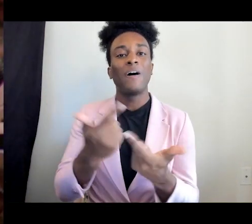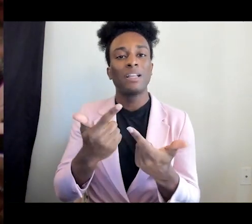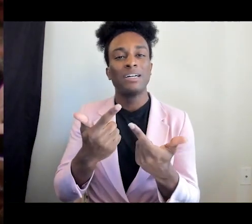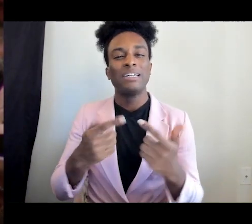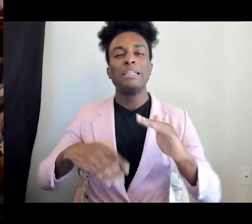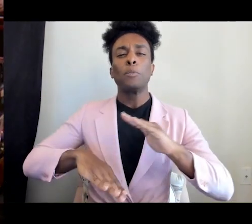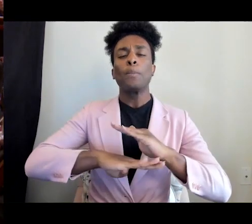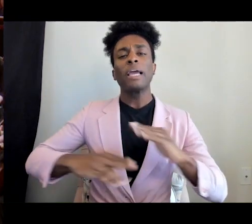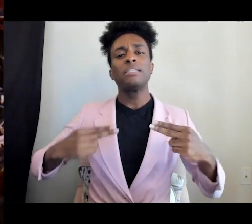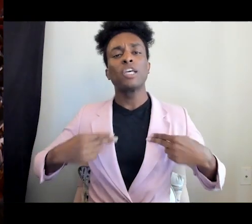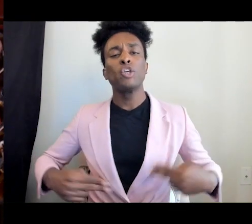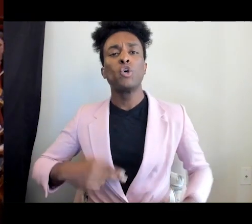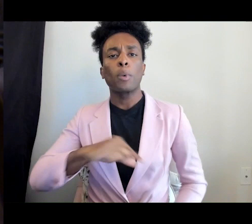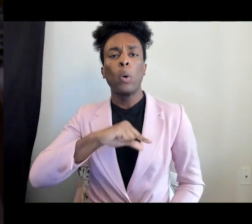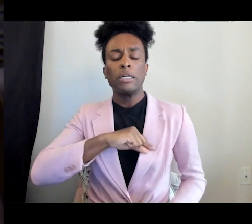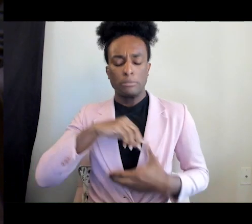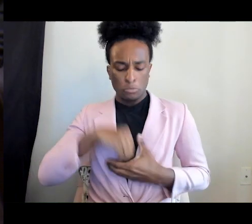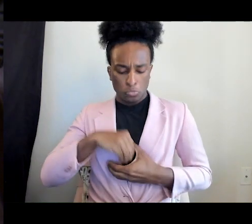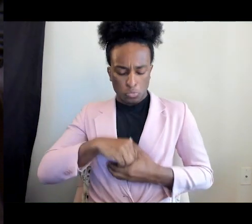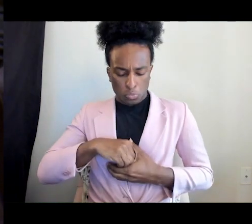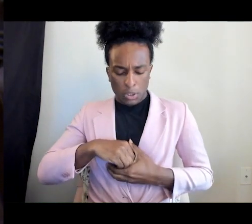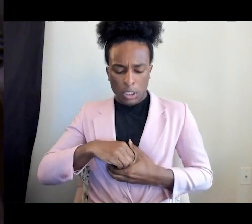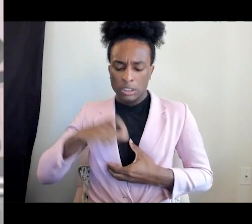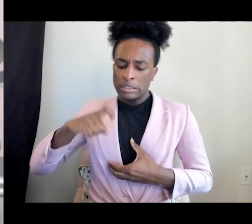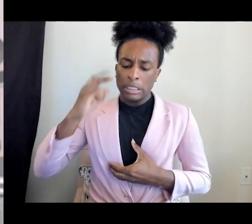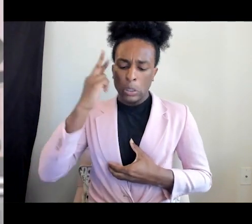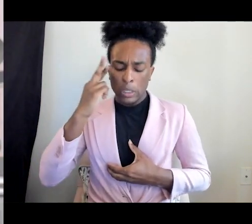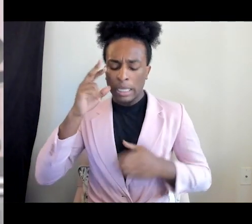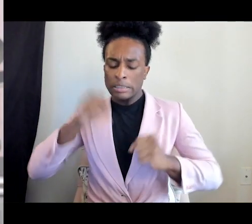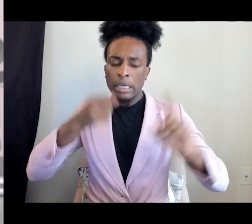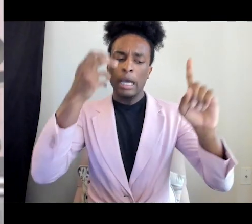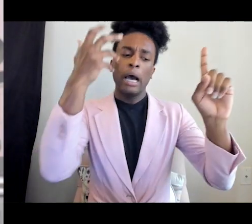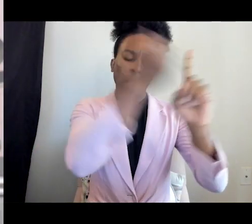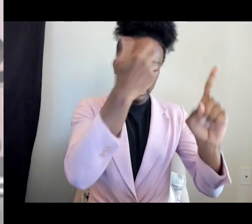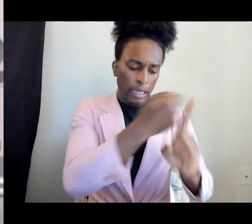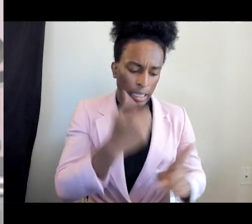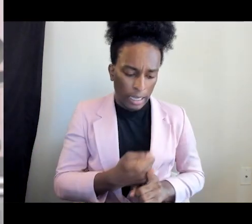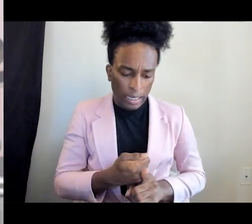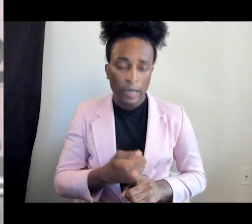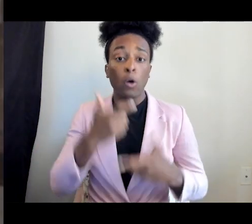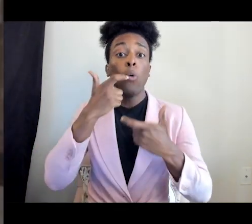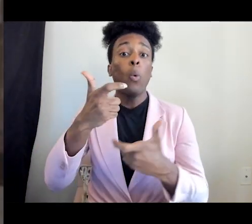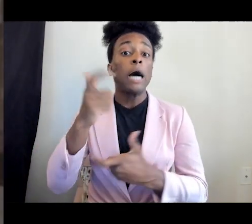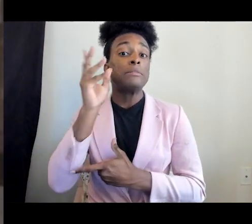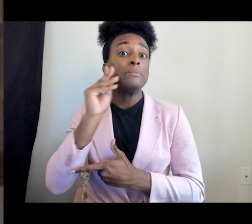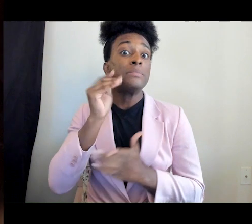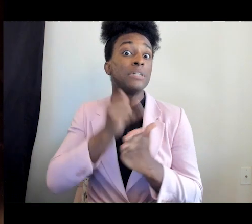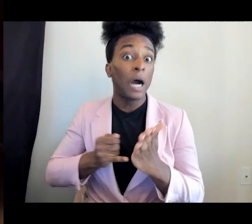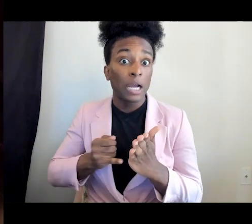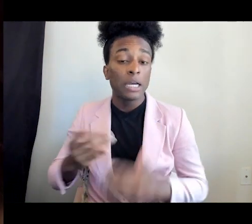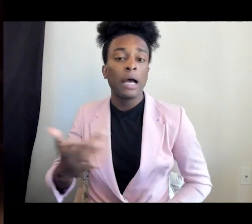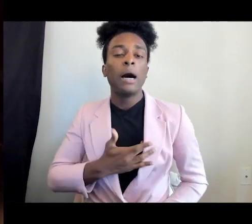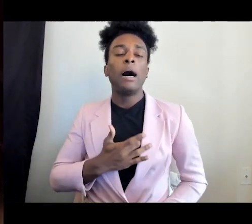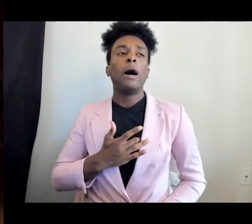We really put you back in touch with those basic human qualities that allow you to rise above yourself and do things that nobody could have thought of.